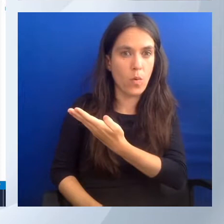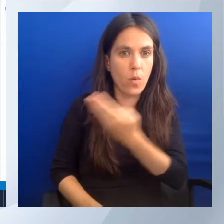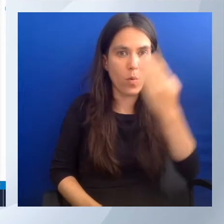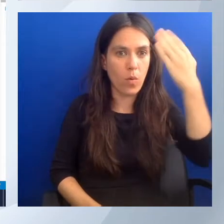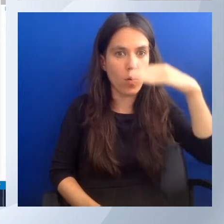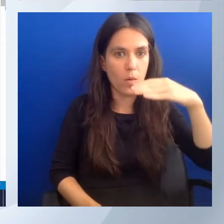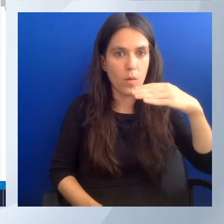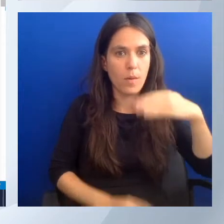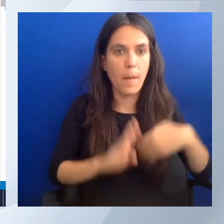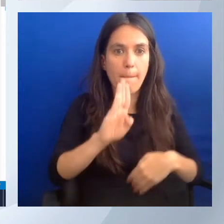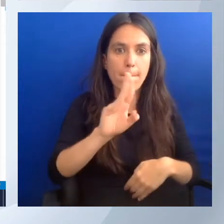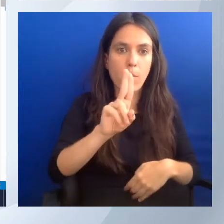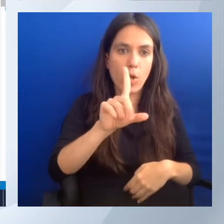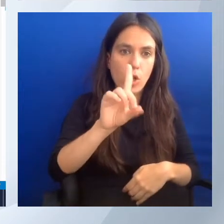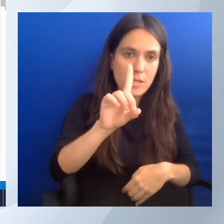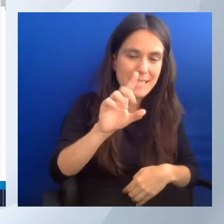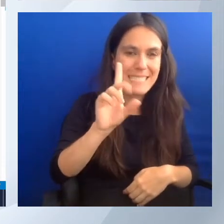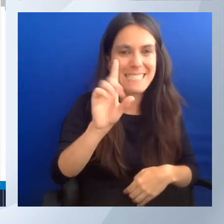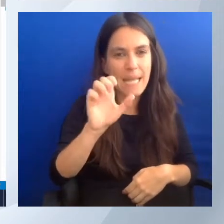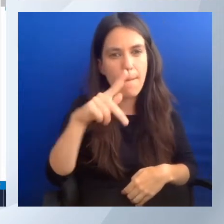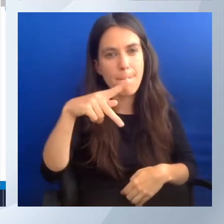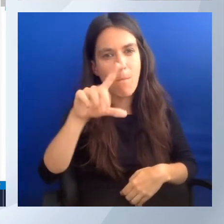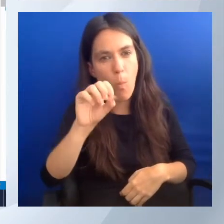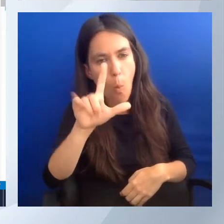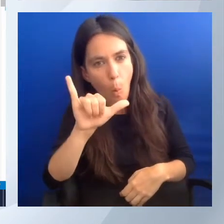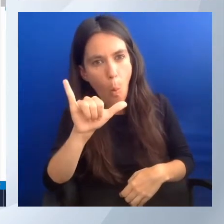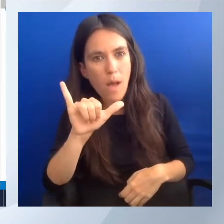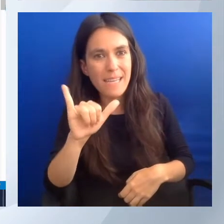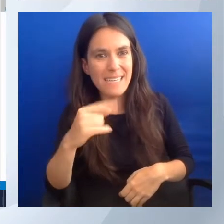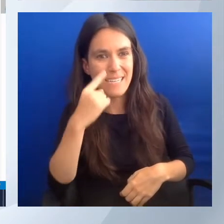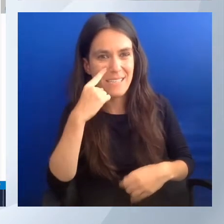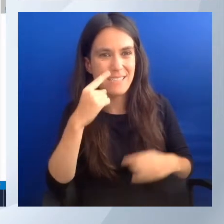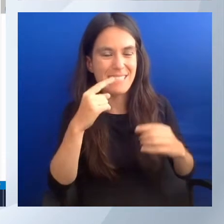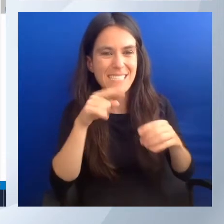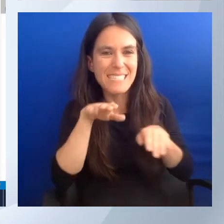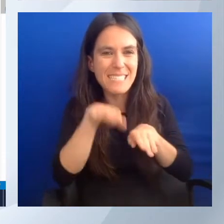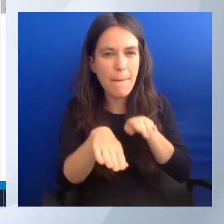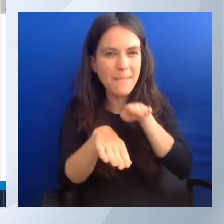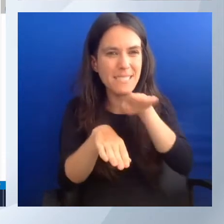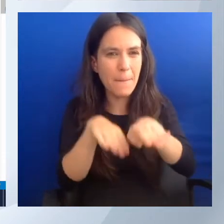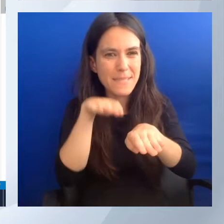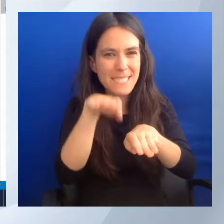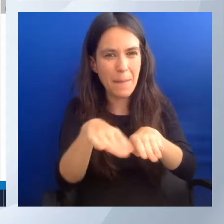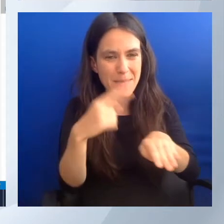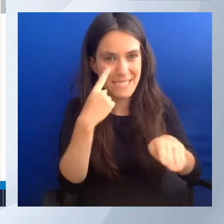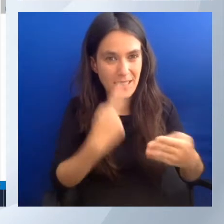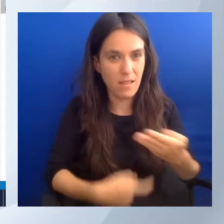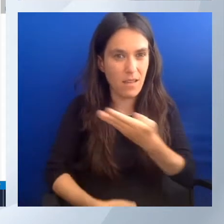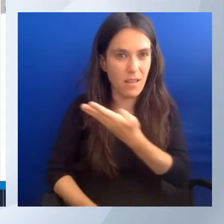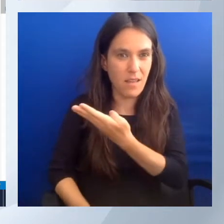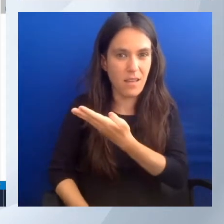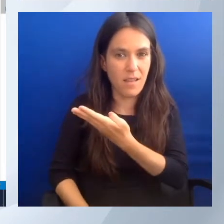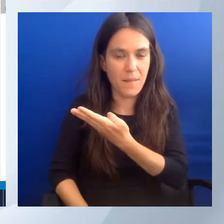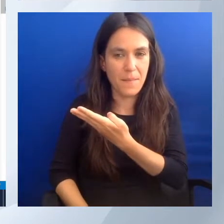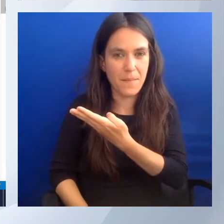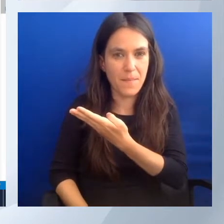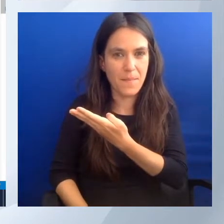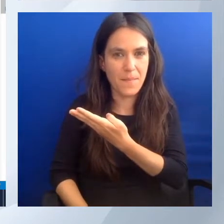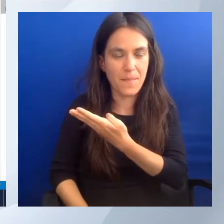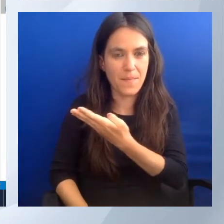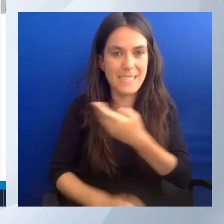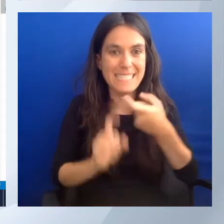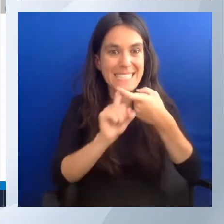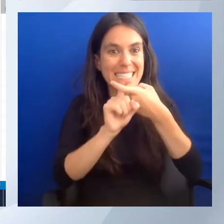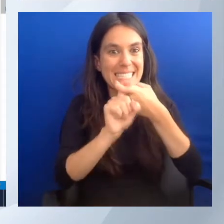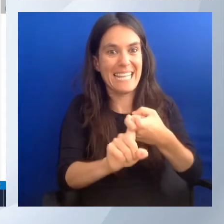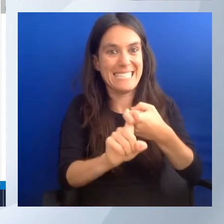deploy job, and as you can see within the steps, what it does is it uses the static web apps deploy